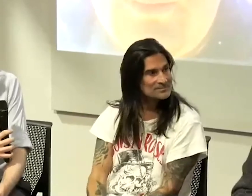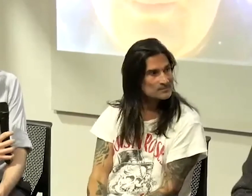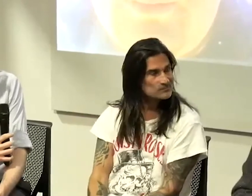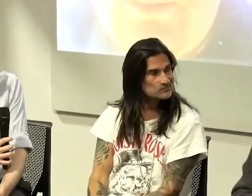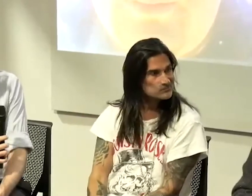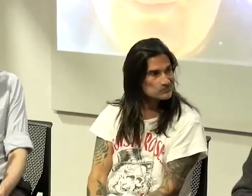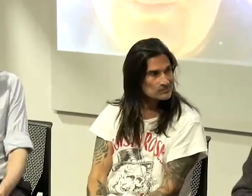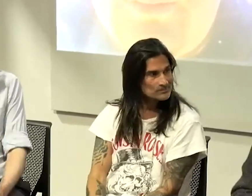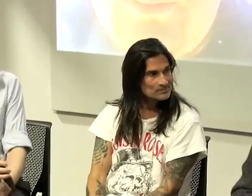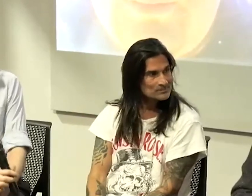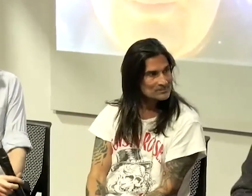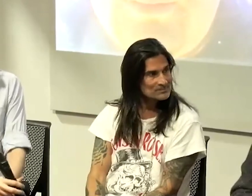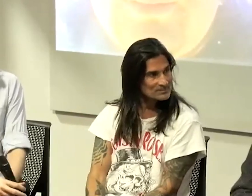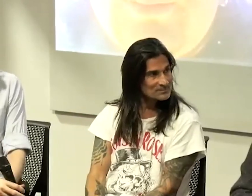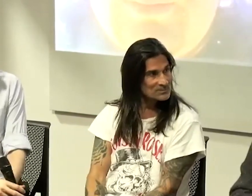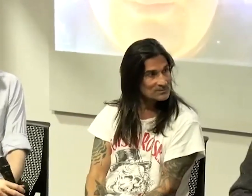process?